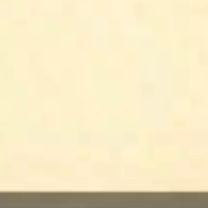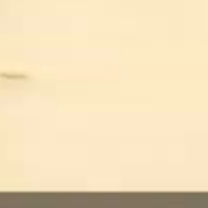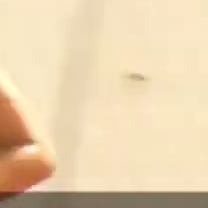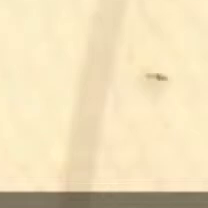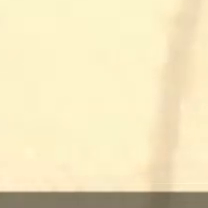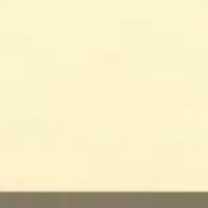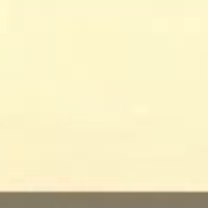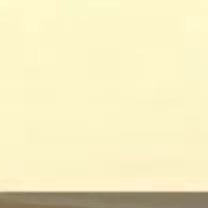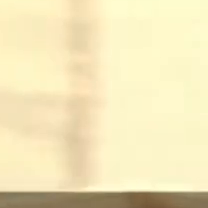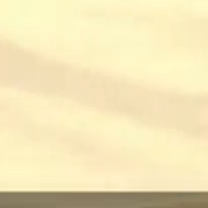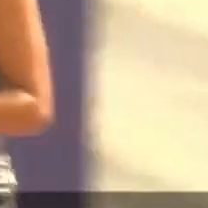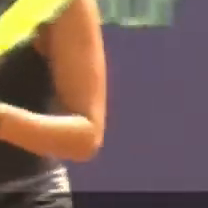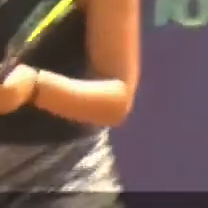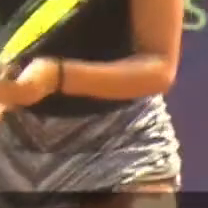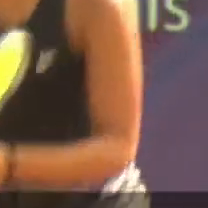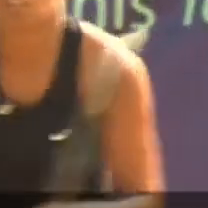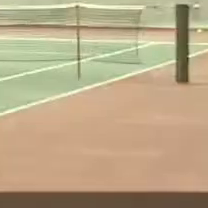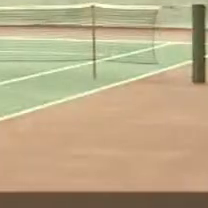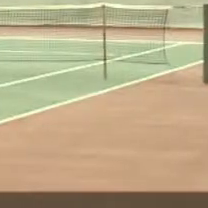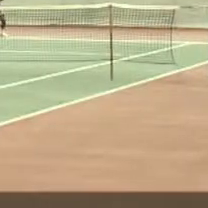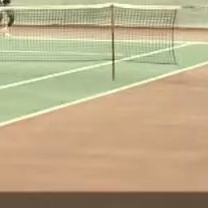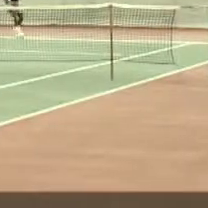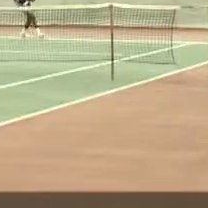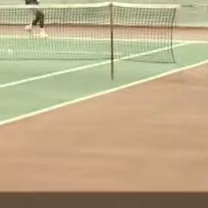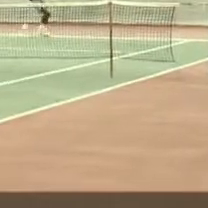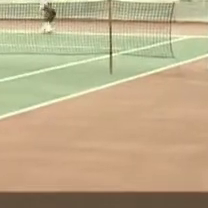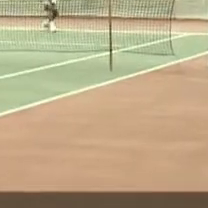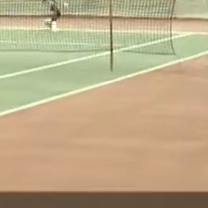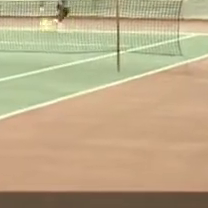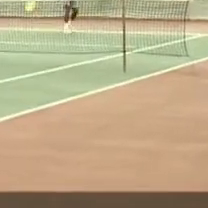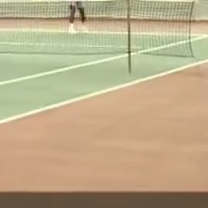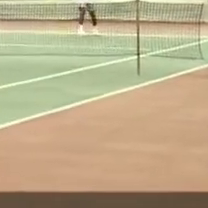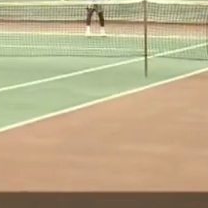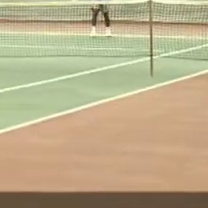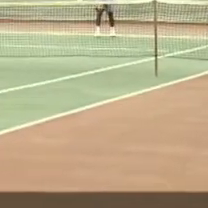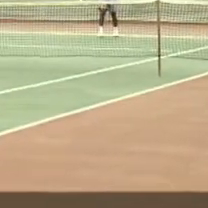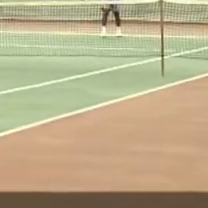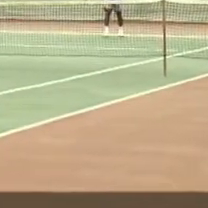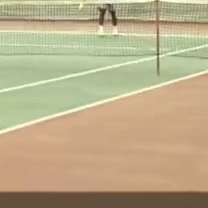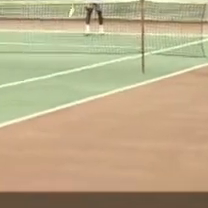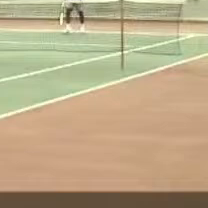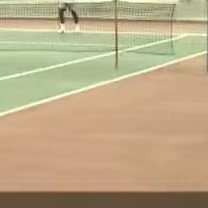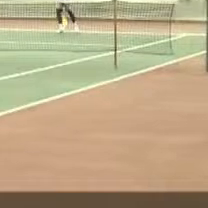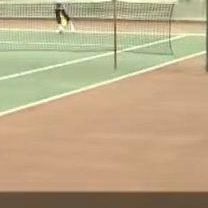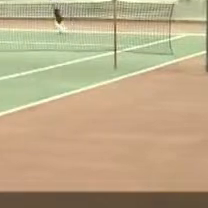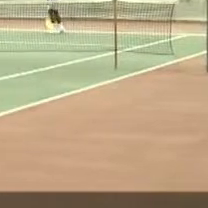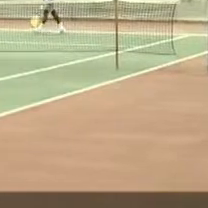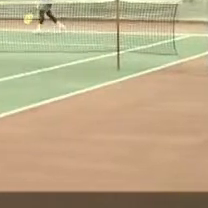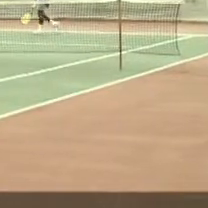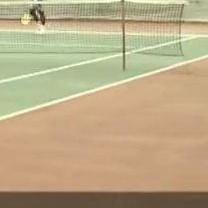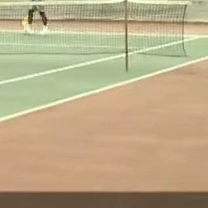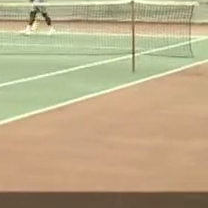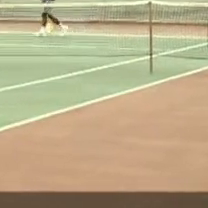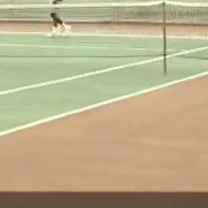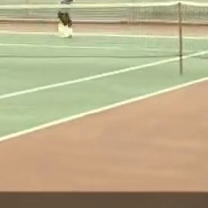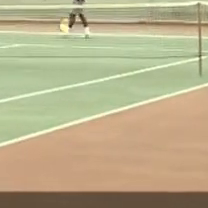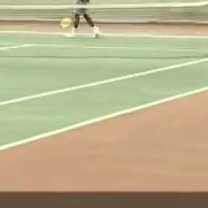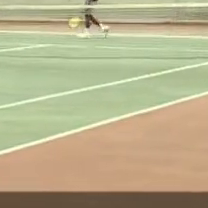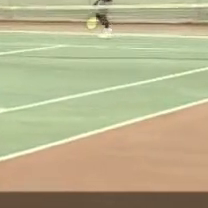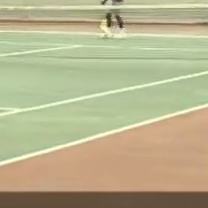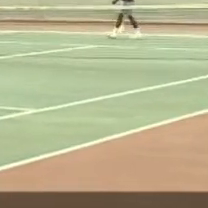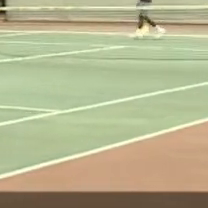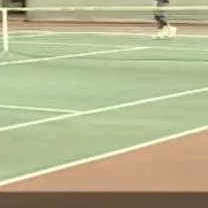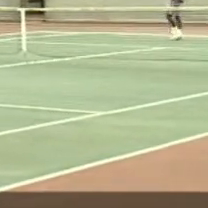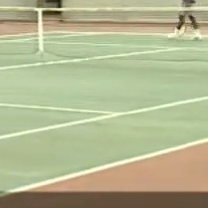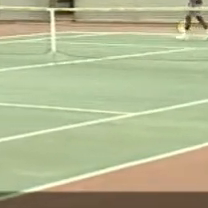any scale, and therefore applauded YZTB and his committee for continued efforts in ensuring that they host